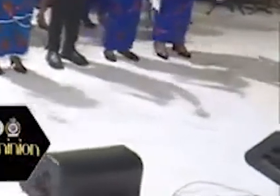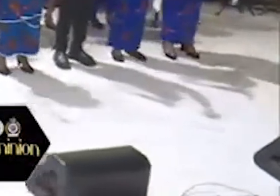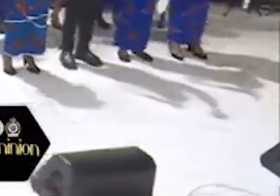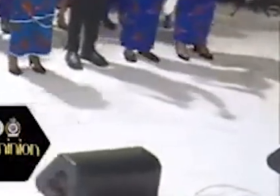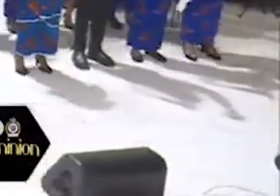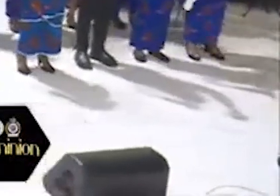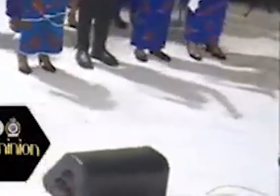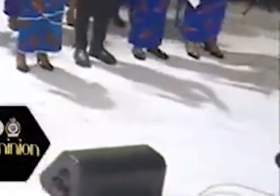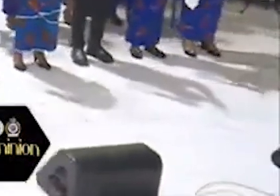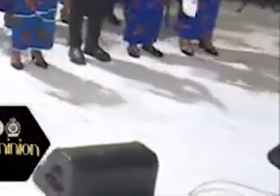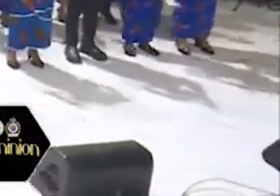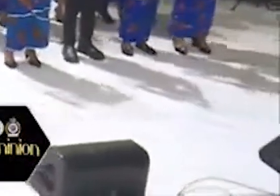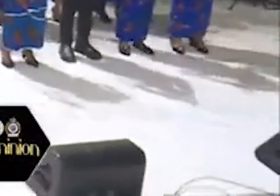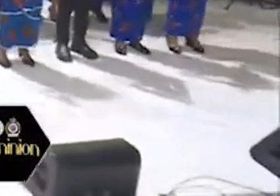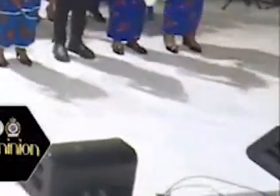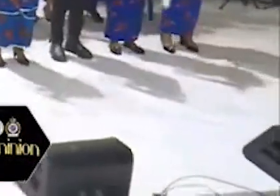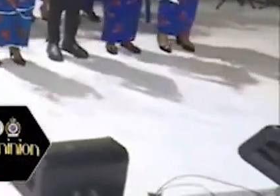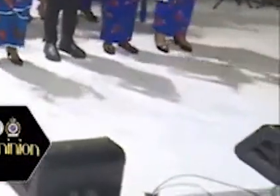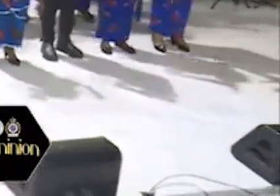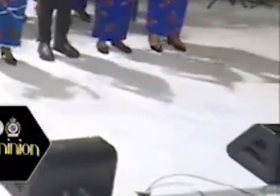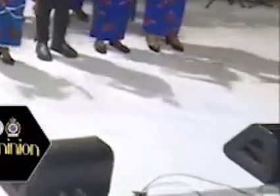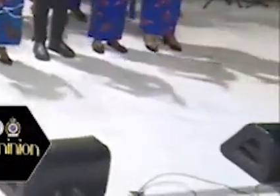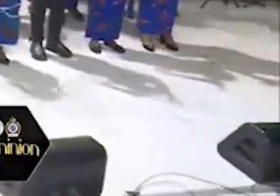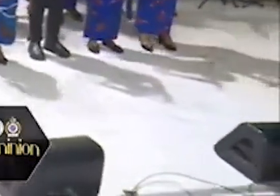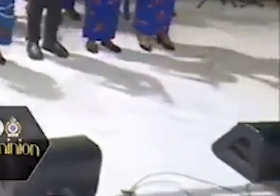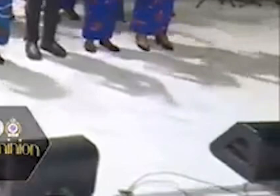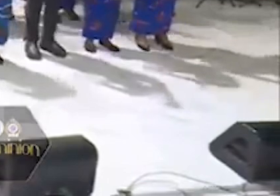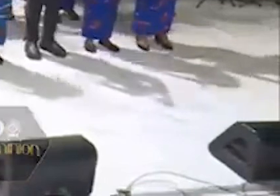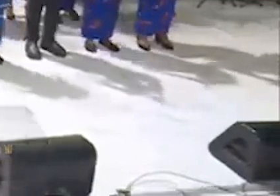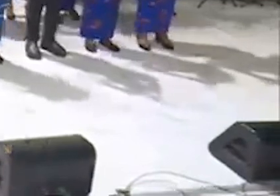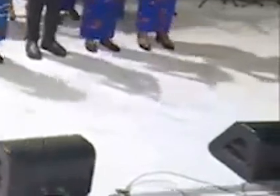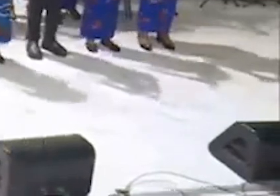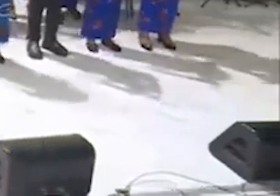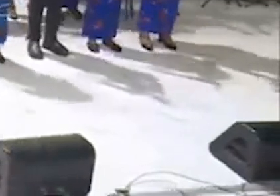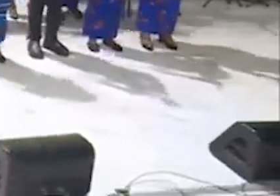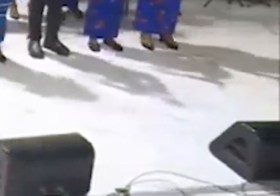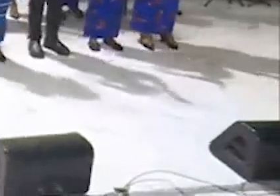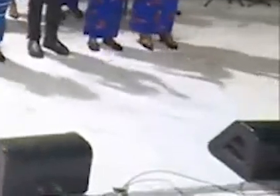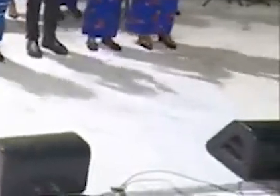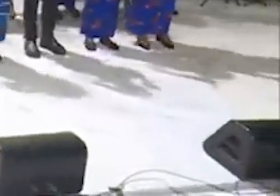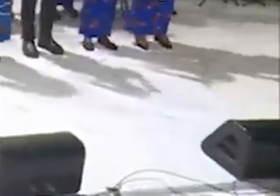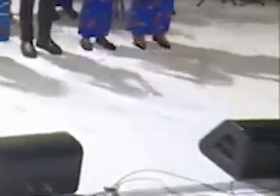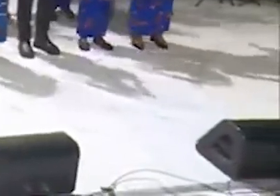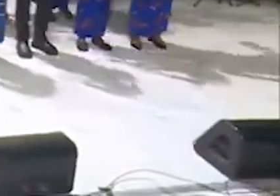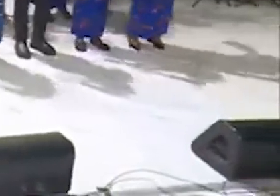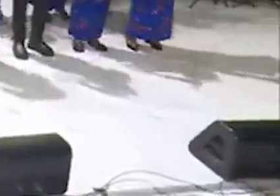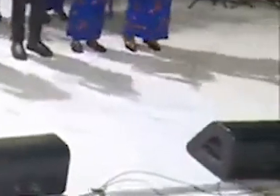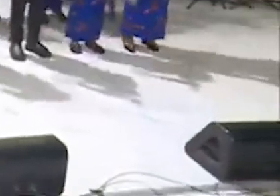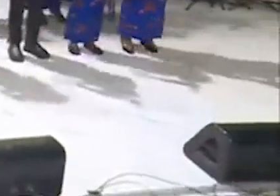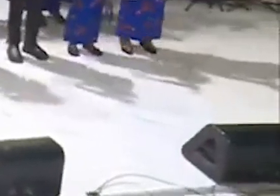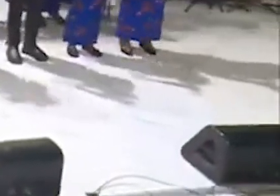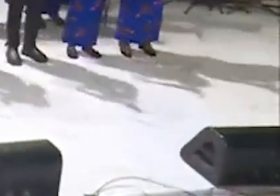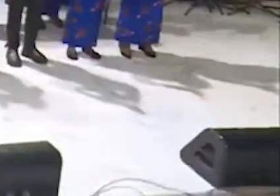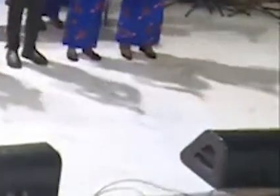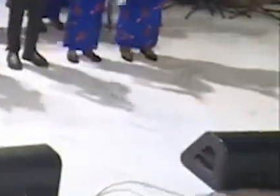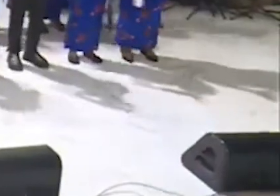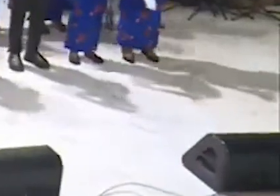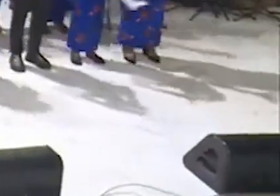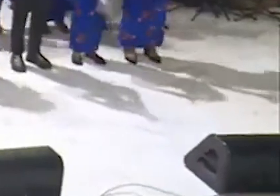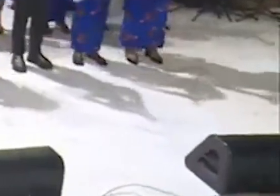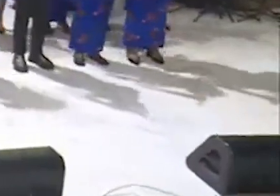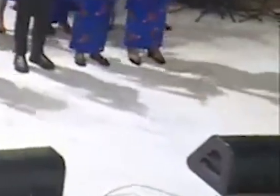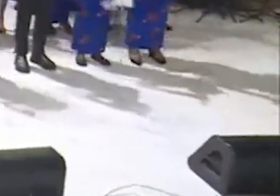ojo kweri aja, ojo barakubwishi, ojaswe mekashia, ojinkatakuru